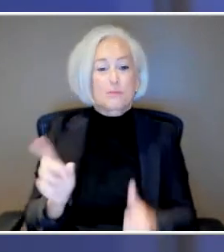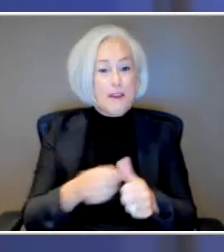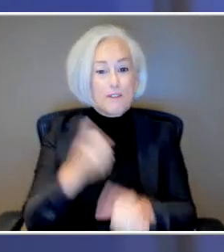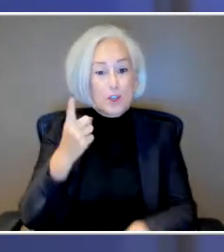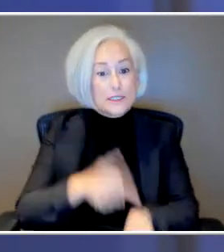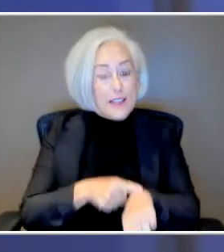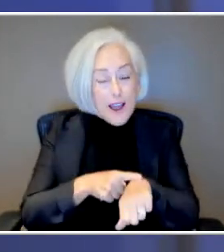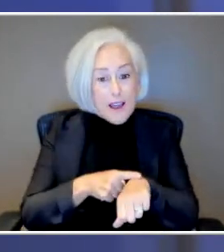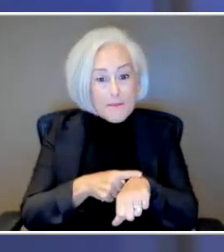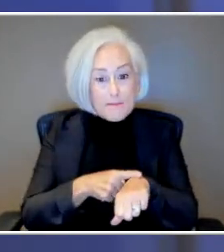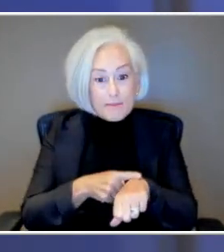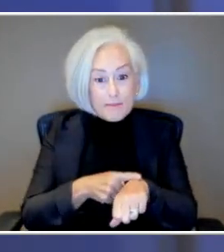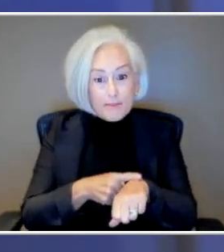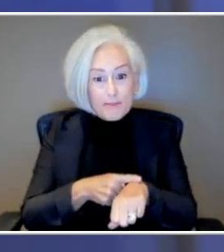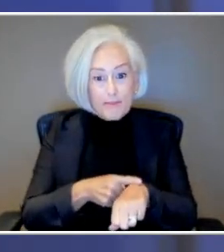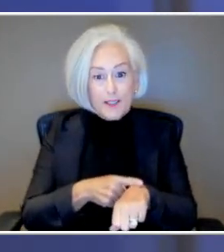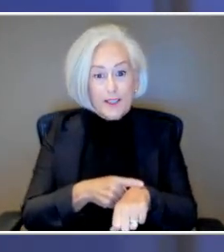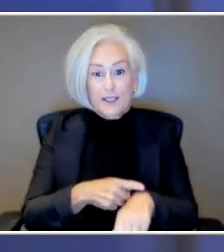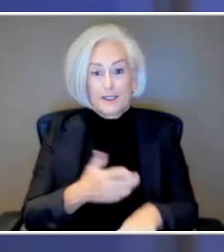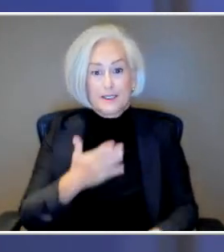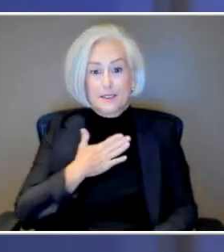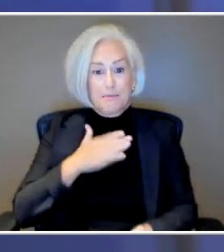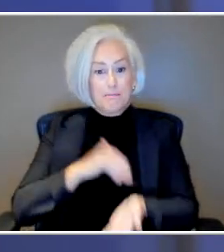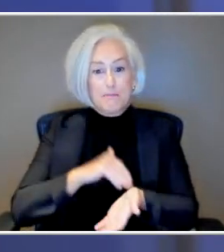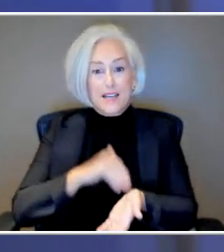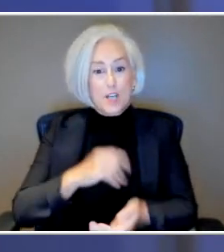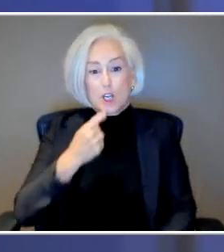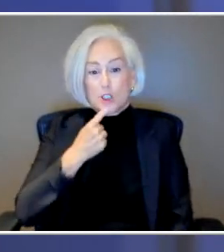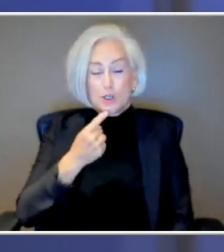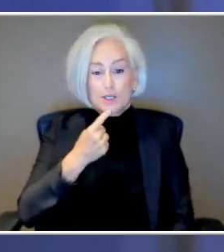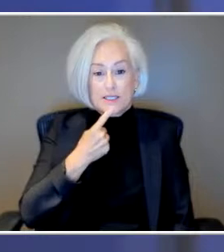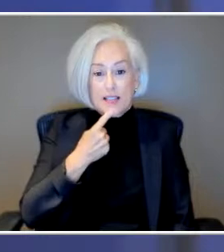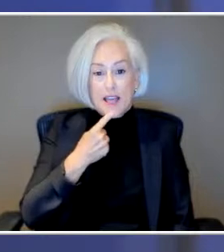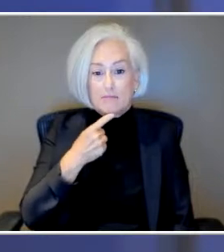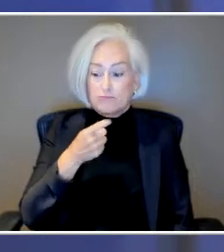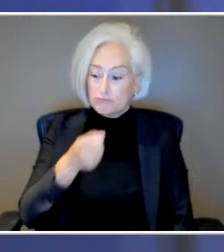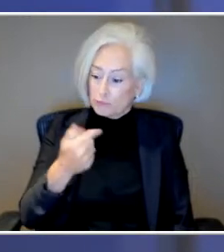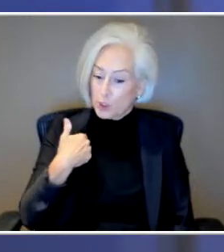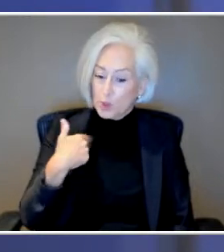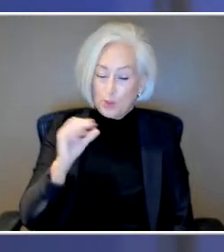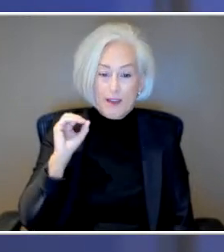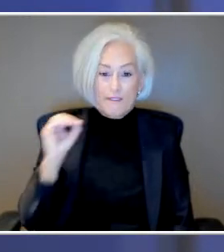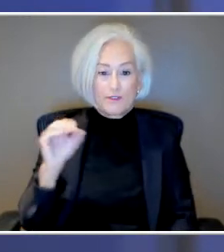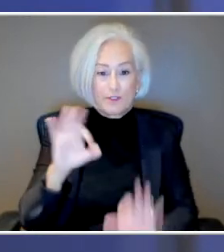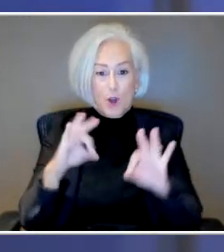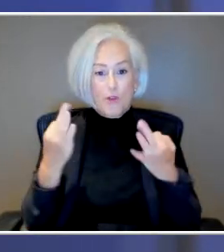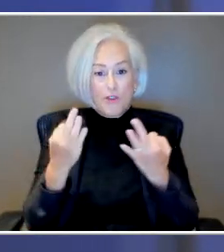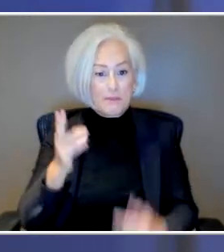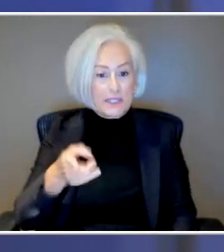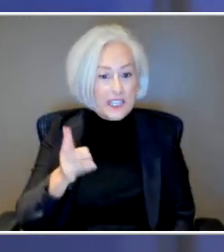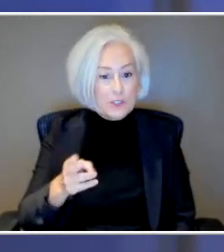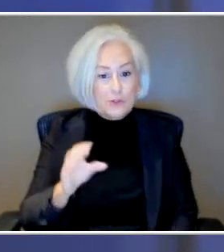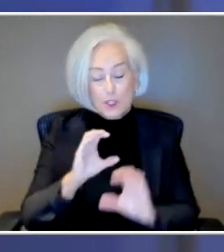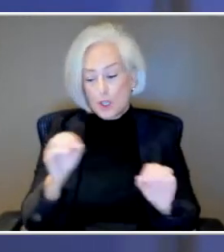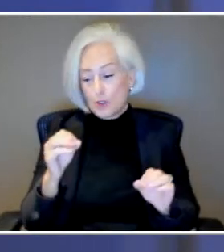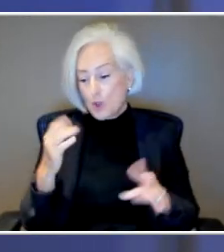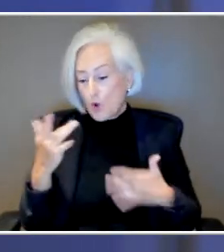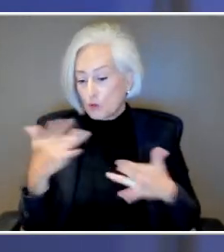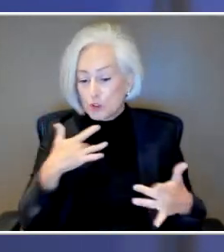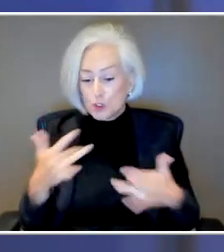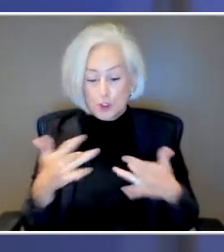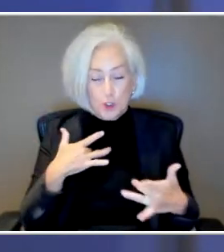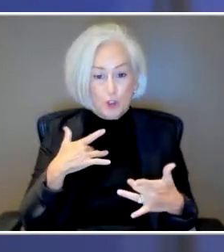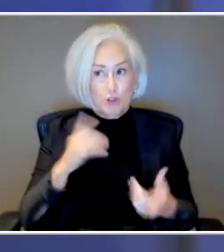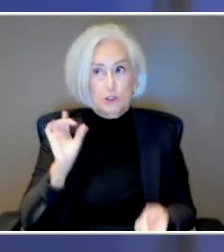my doctor had said we have zero family history. There was no issues and concerns or anything up till that point, and they had